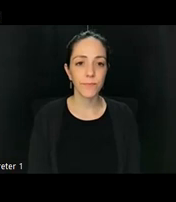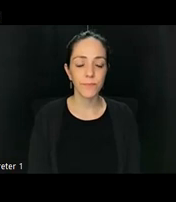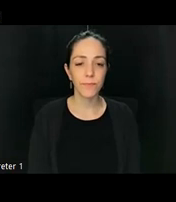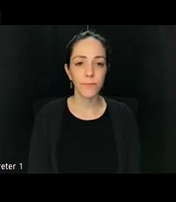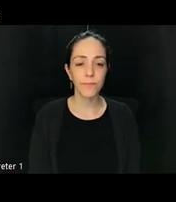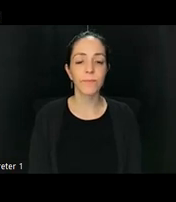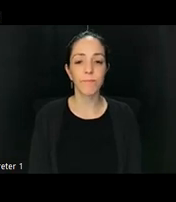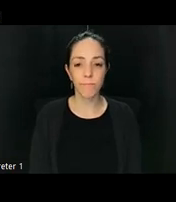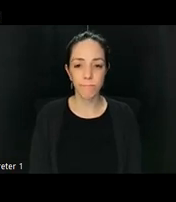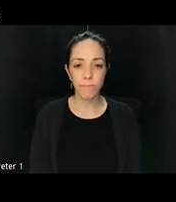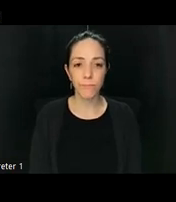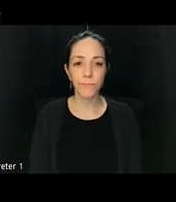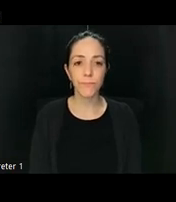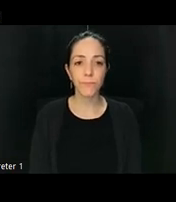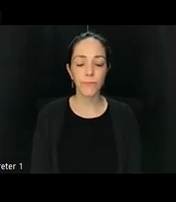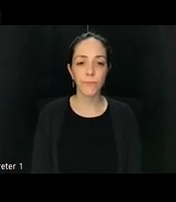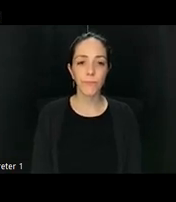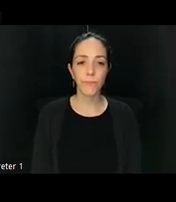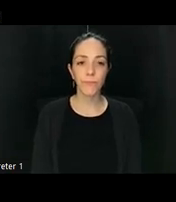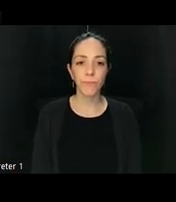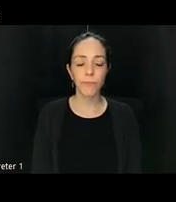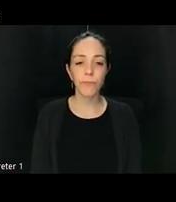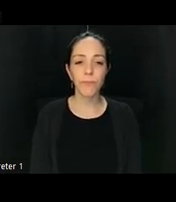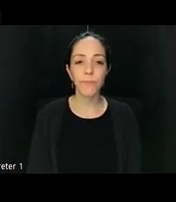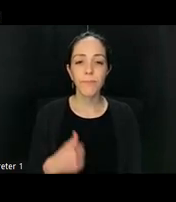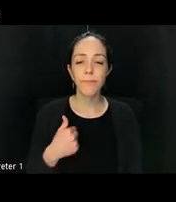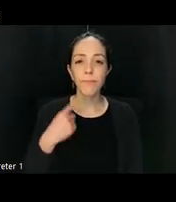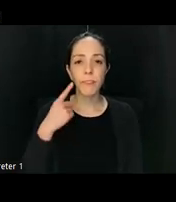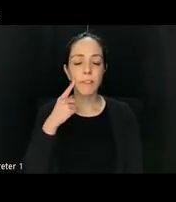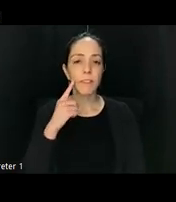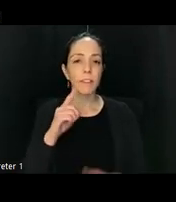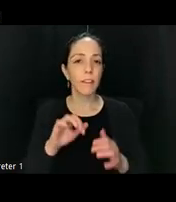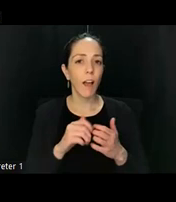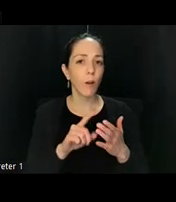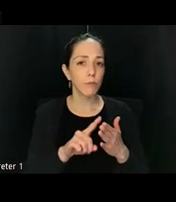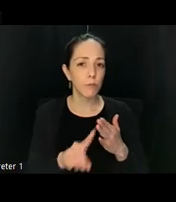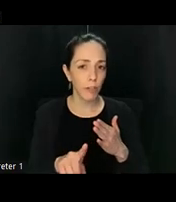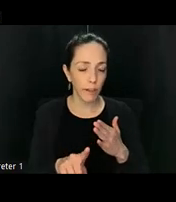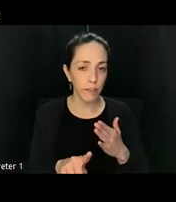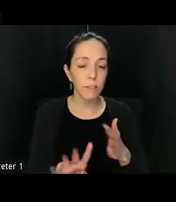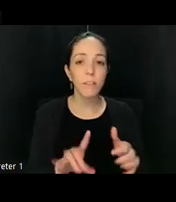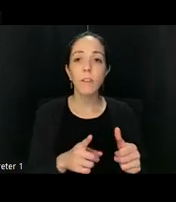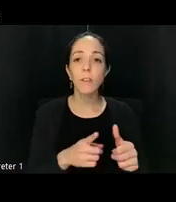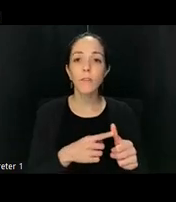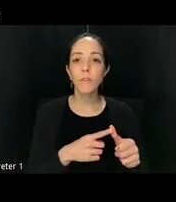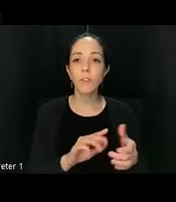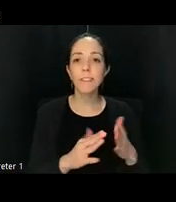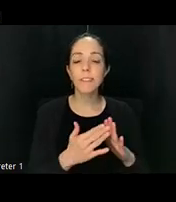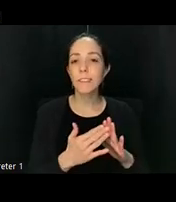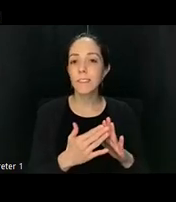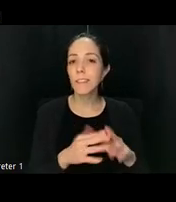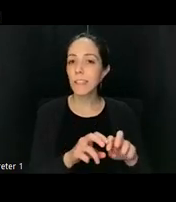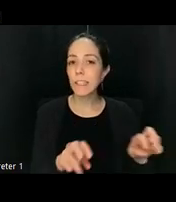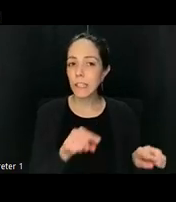So I feel like the check on that is, one, the city council being able to make